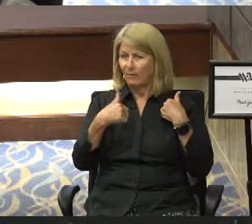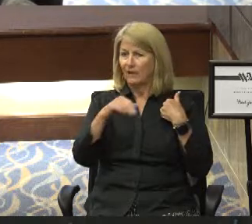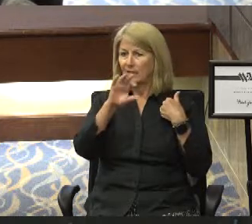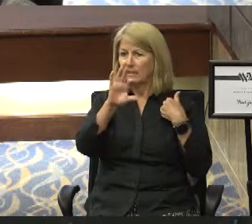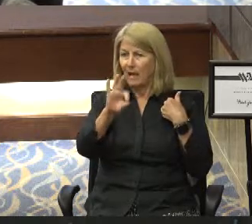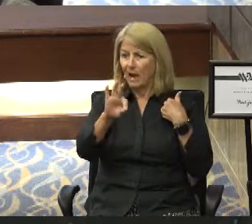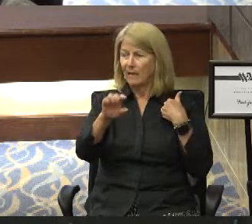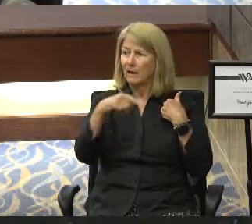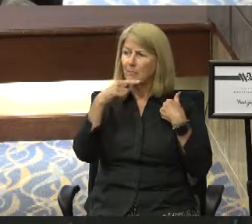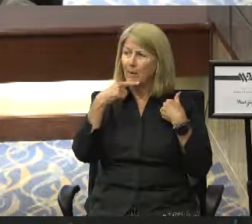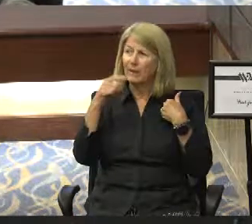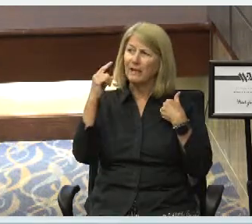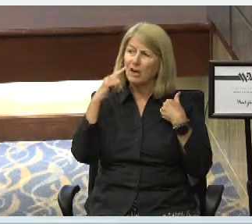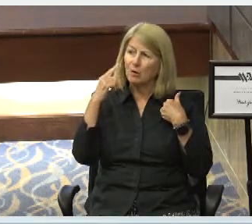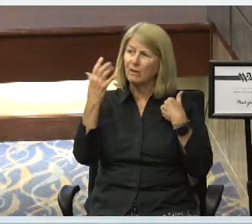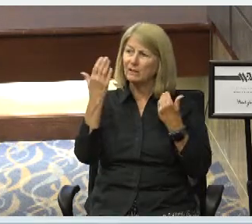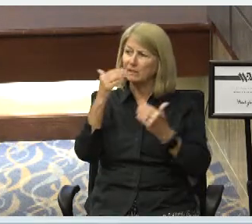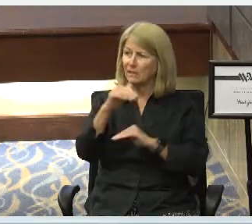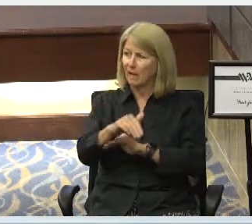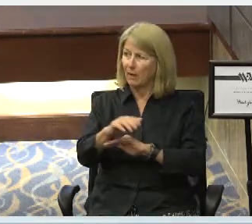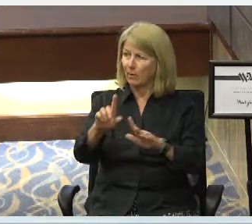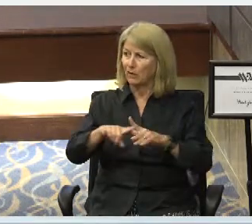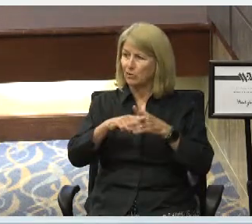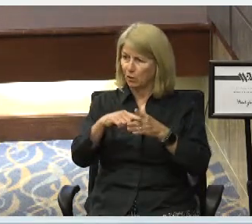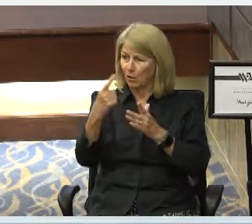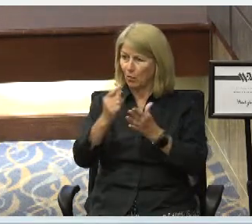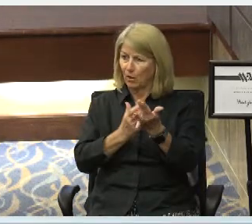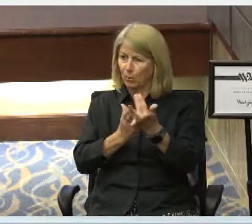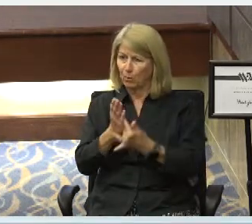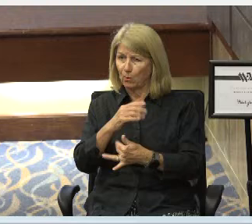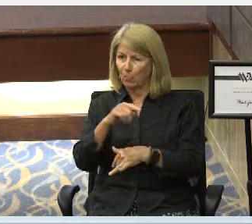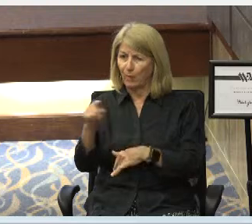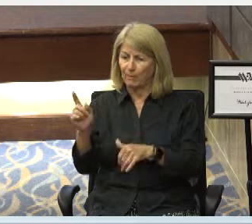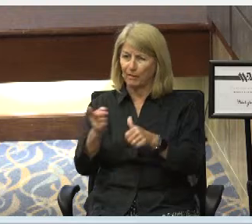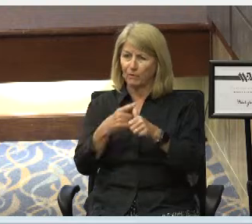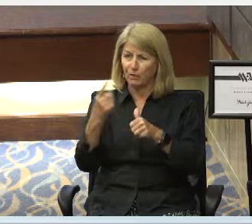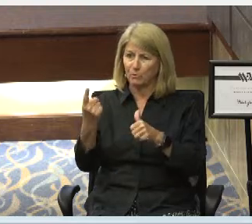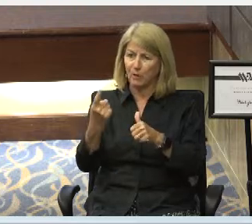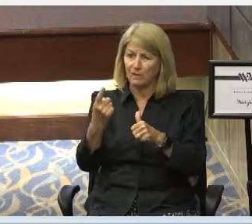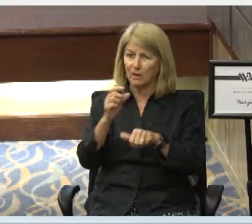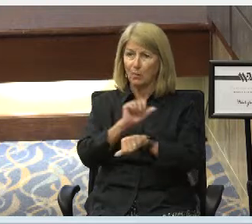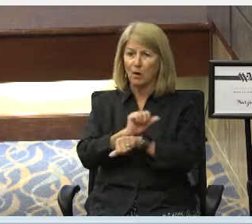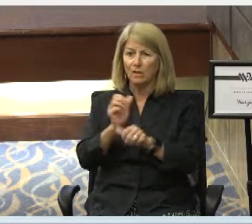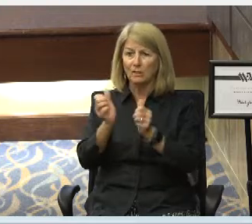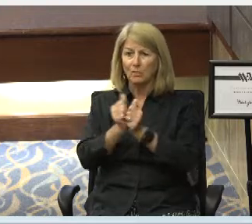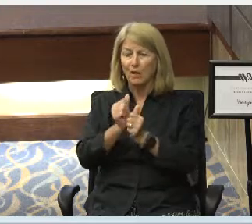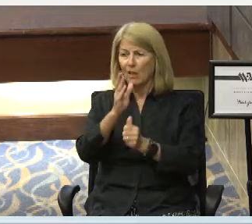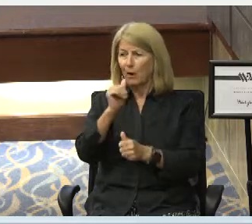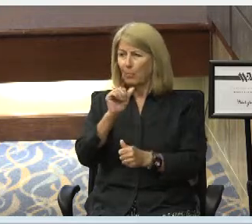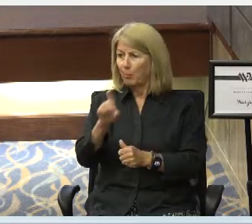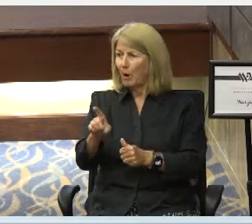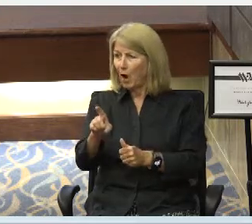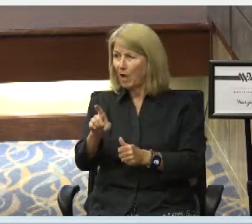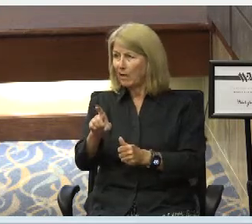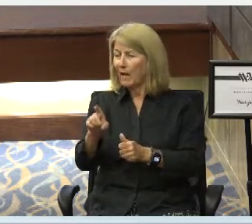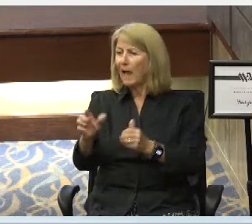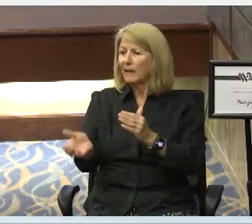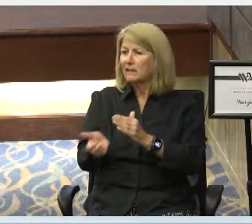hearings tonight. And start going through them. The first one is dealing with a voluntary